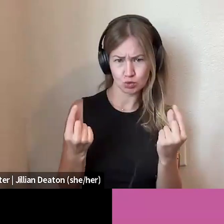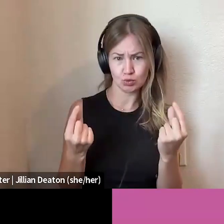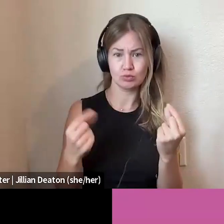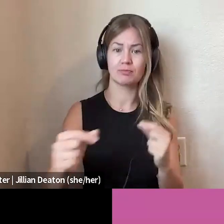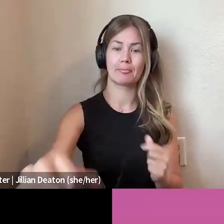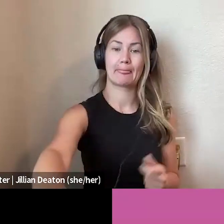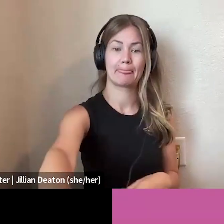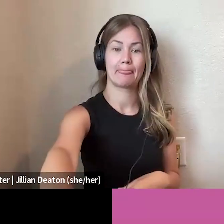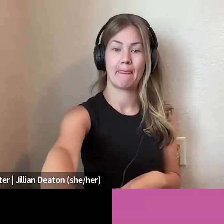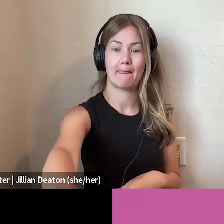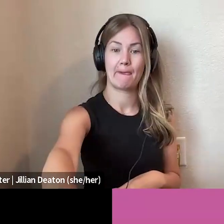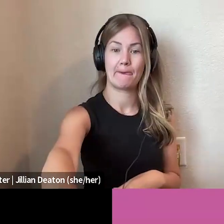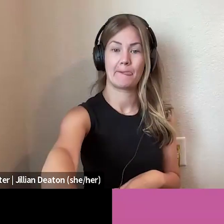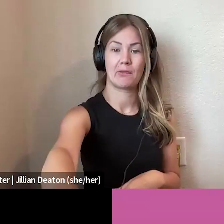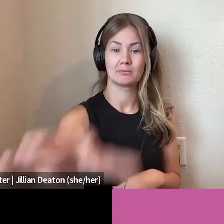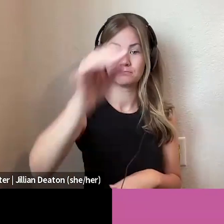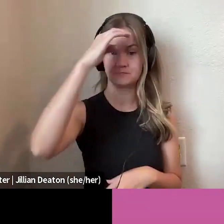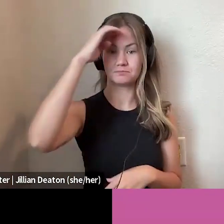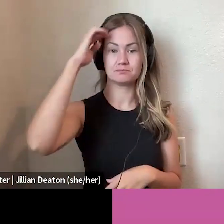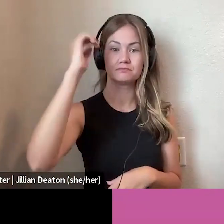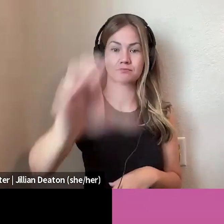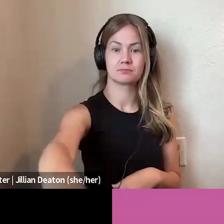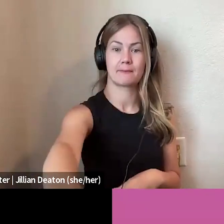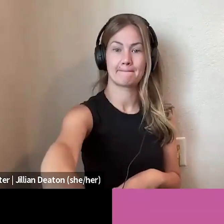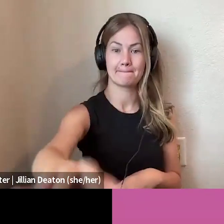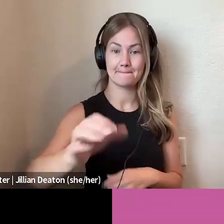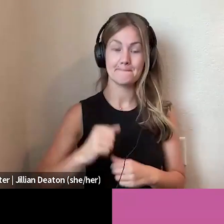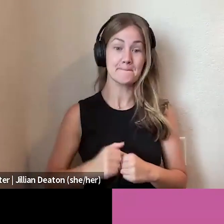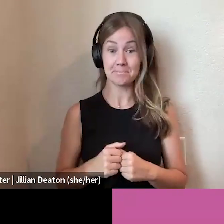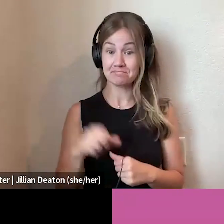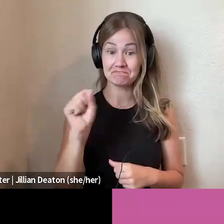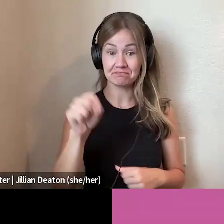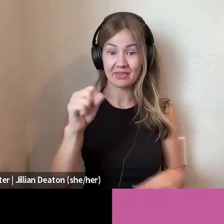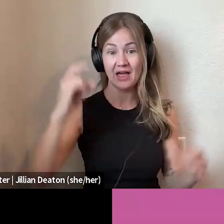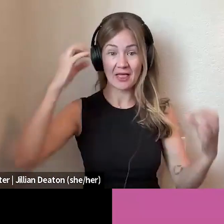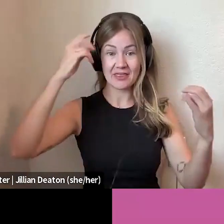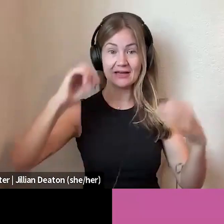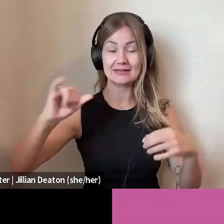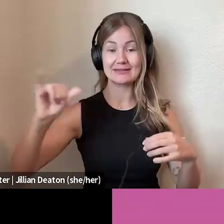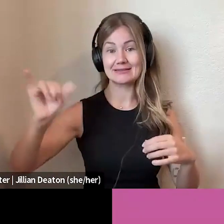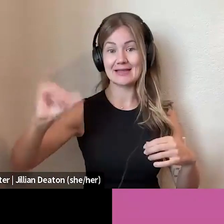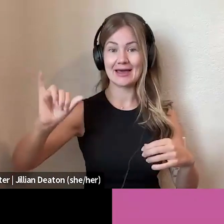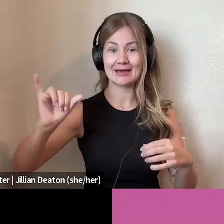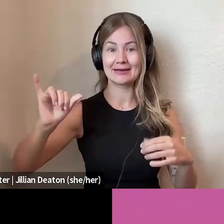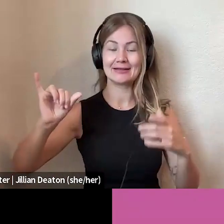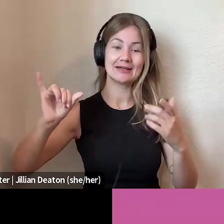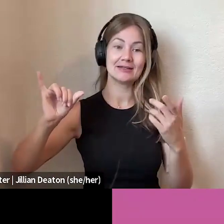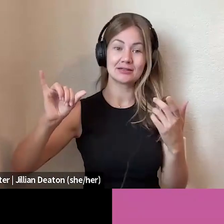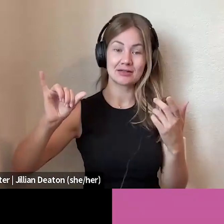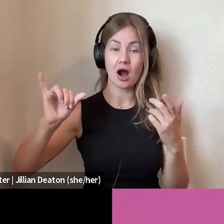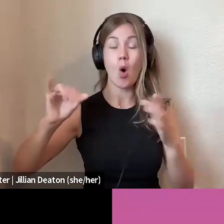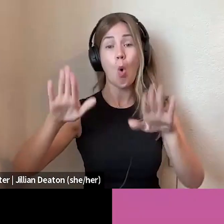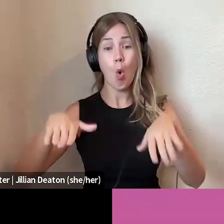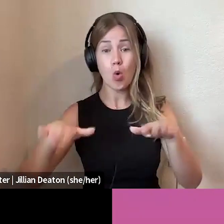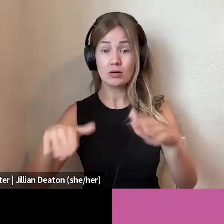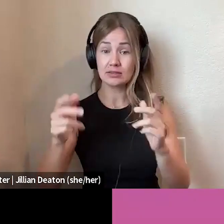to, I always sort of think about a reverse rollout of information. I know a lot of people say, oh, we got an article in the